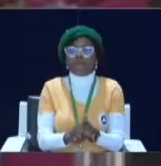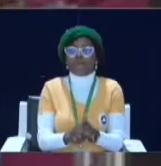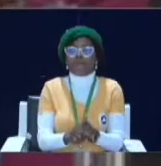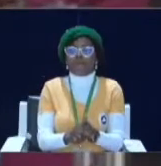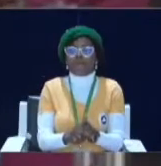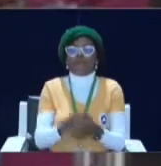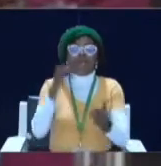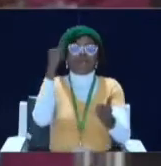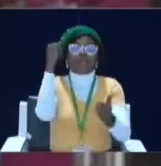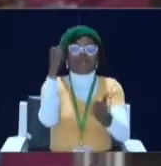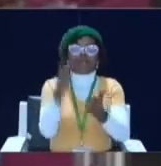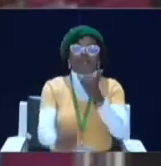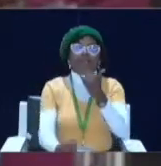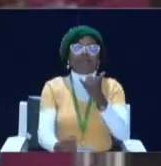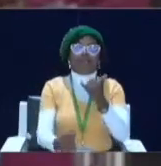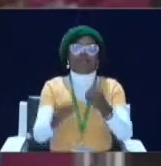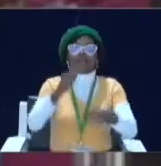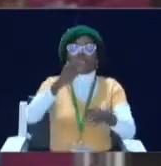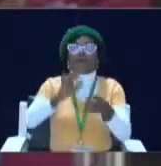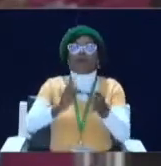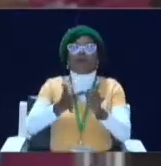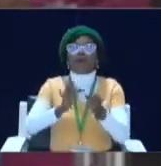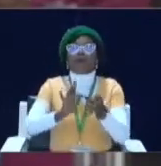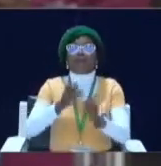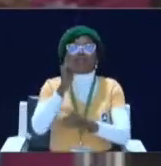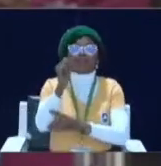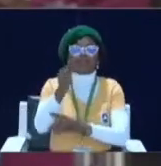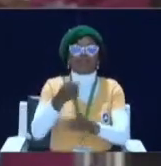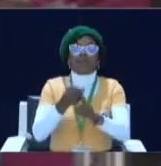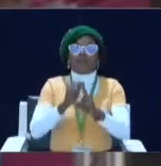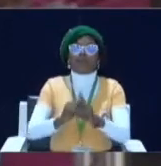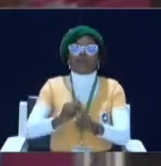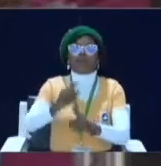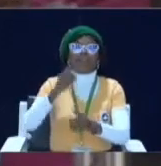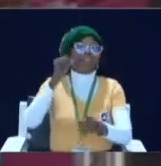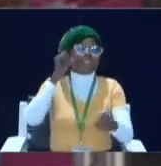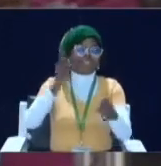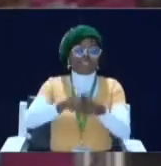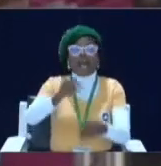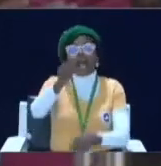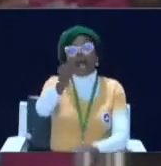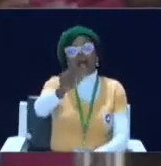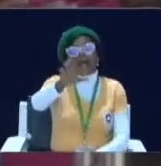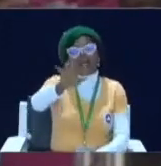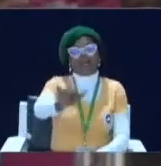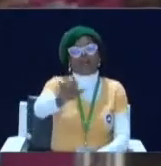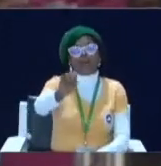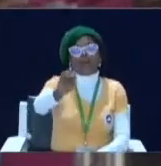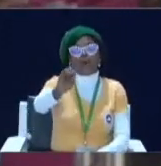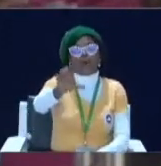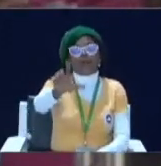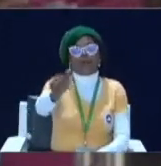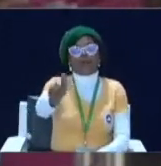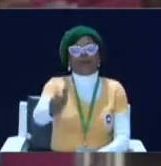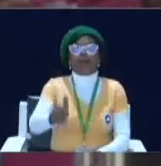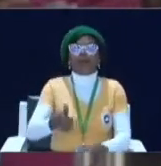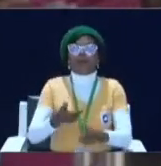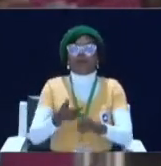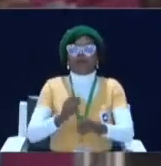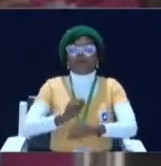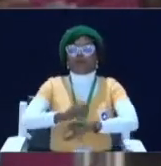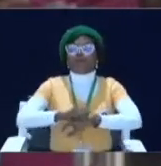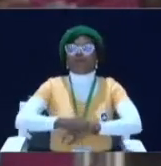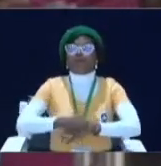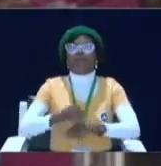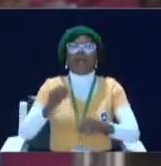The final online testimony is from Sister Ayola from the United States of America. Her